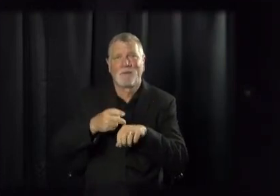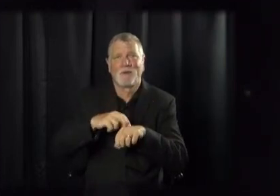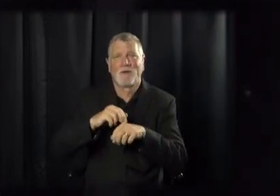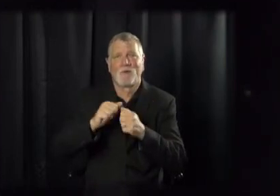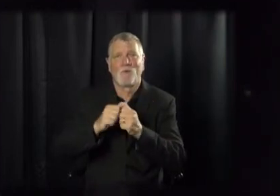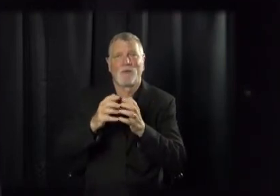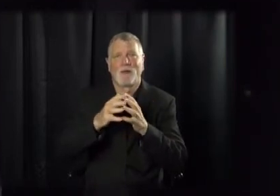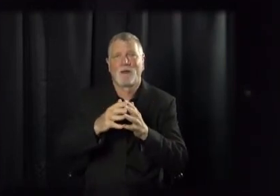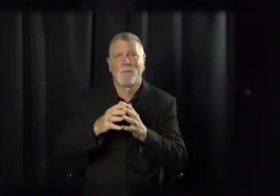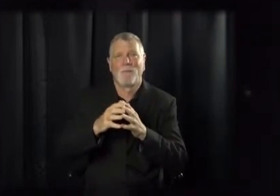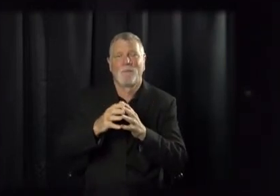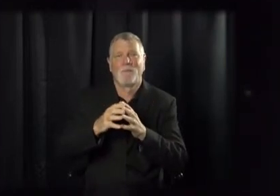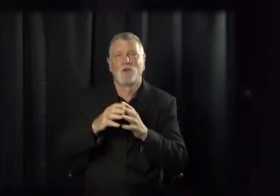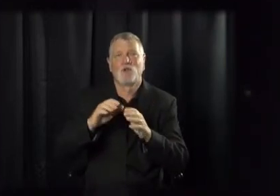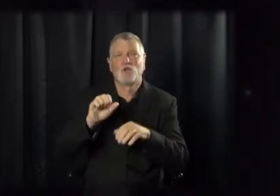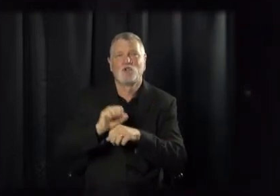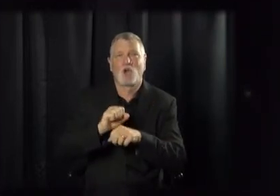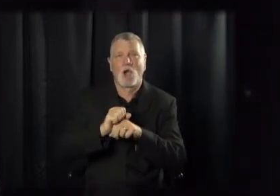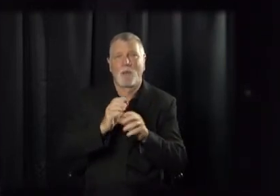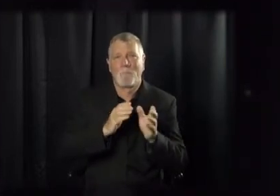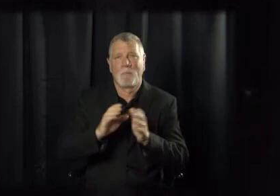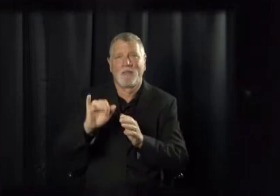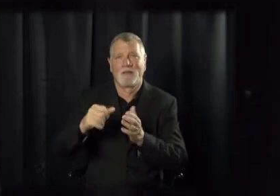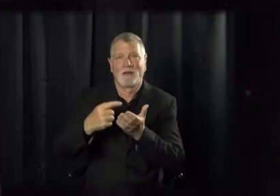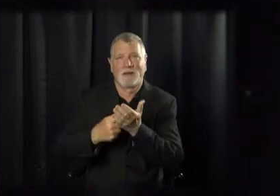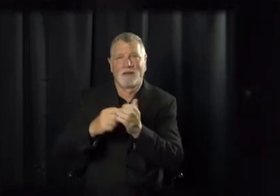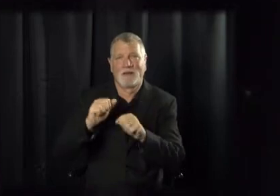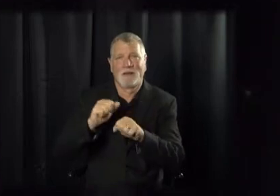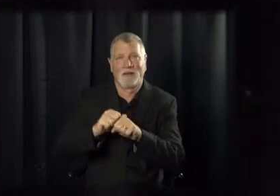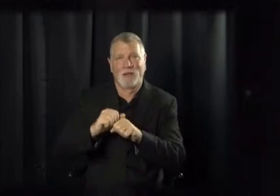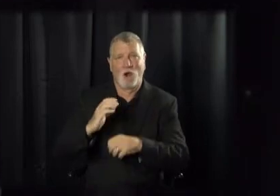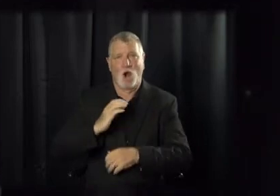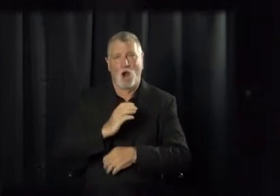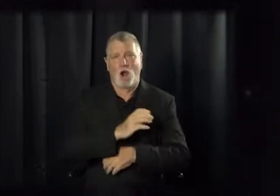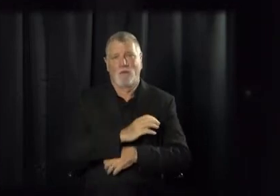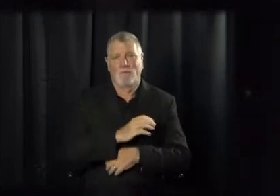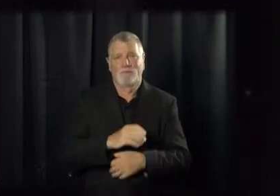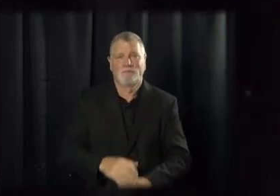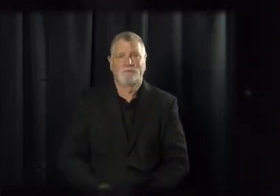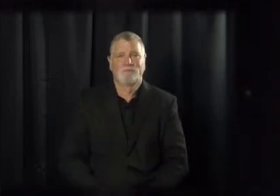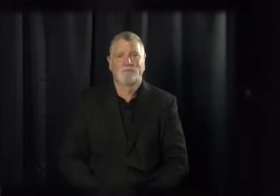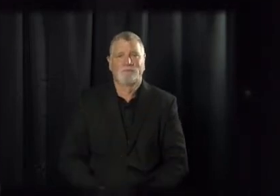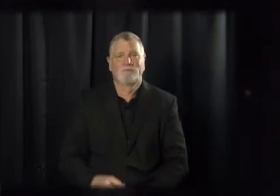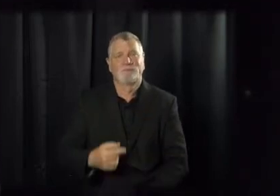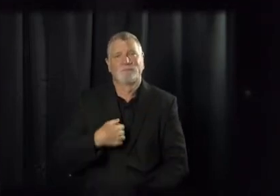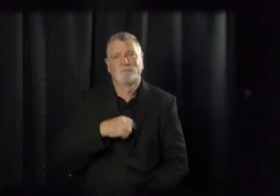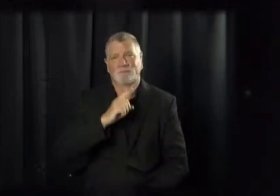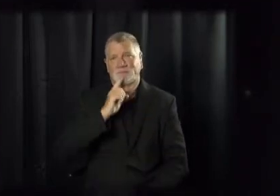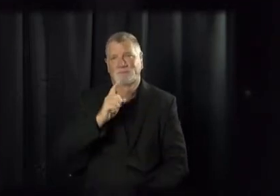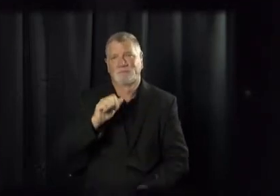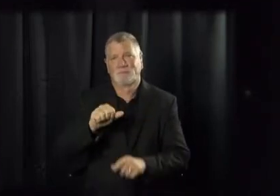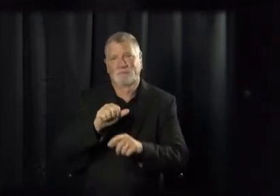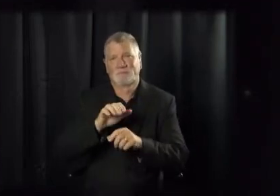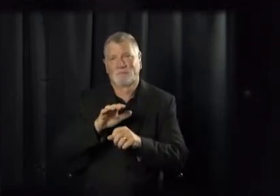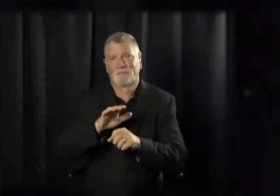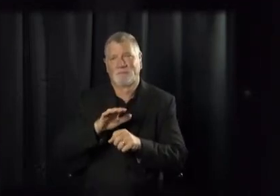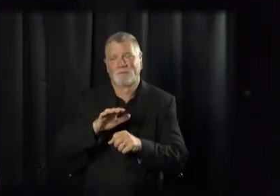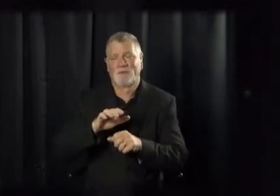of the American Jobs Plan that is being discussed in Congress, this is an area that I'm sure we will be